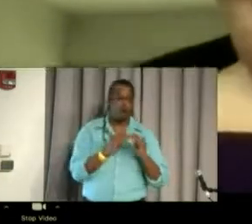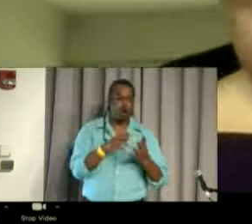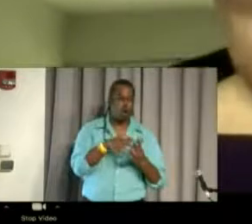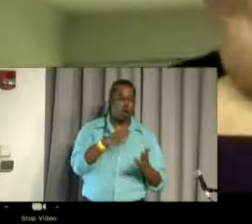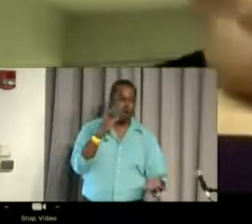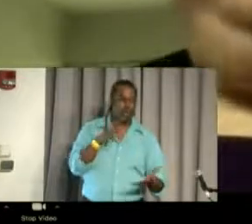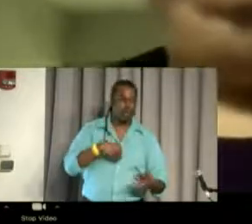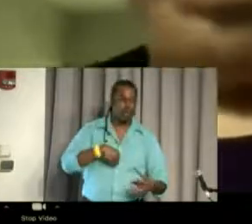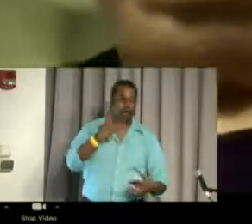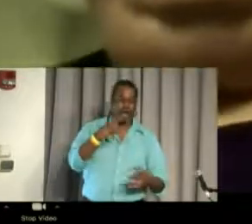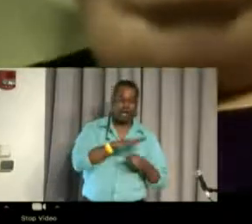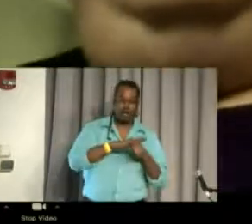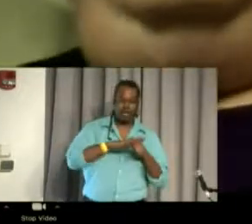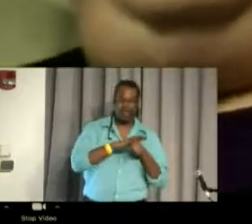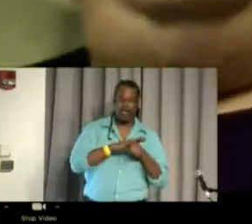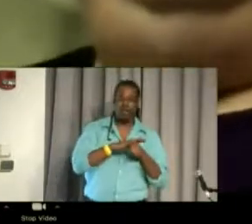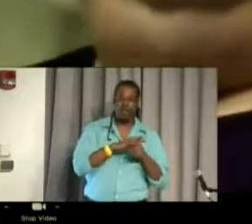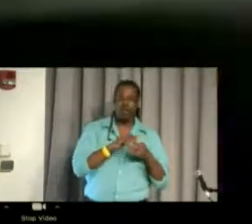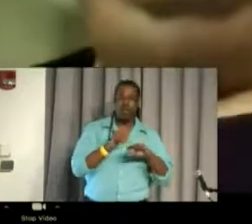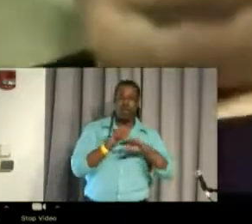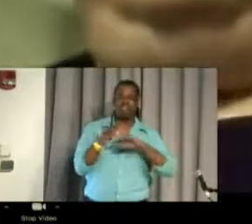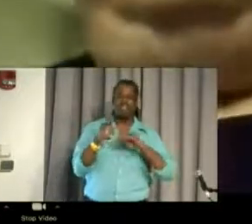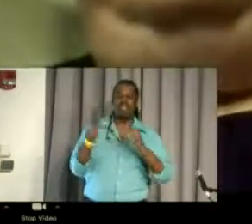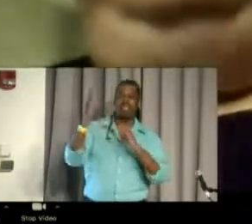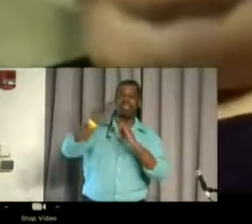were bumped to the top of the list.